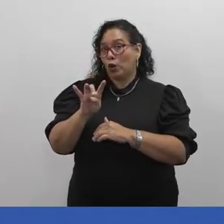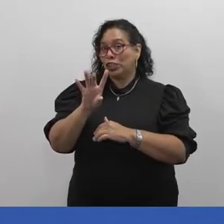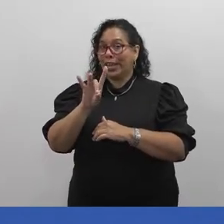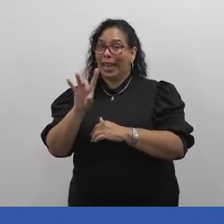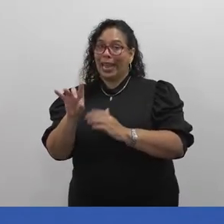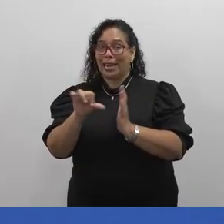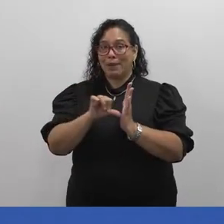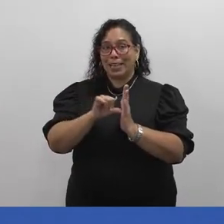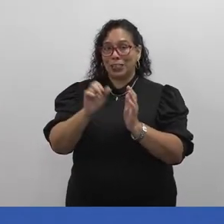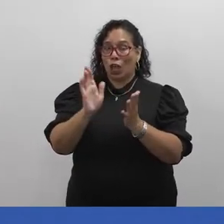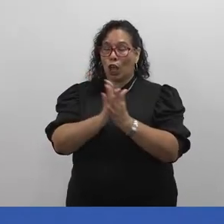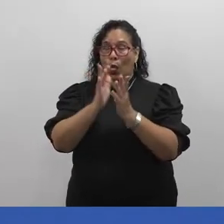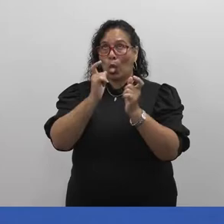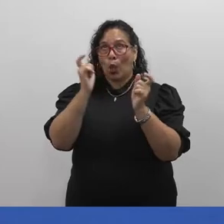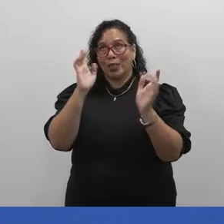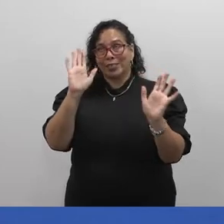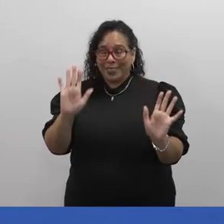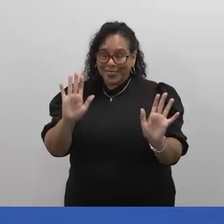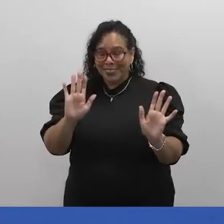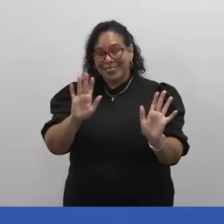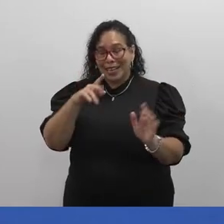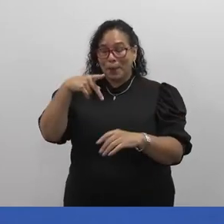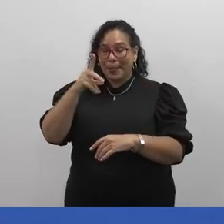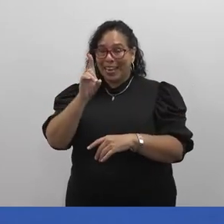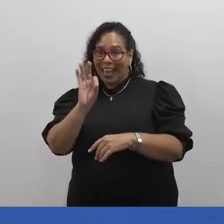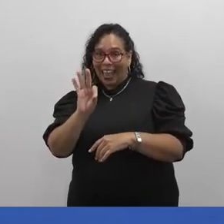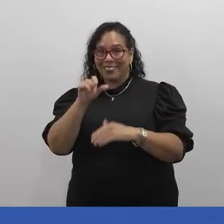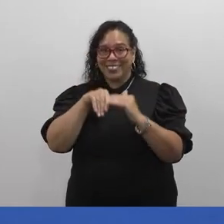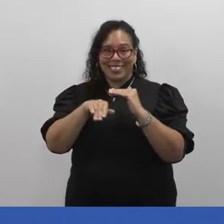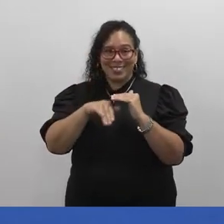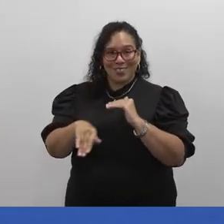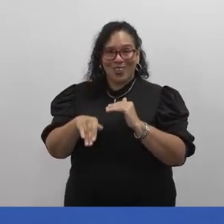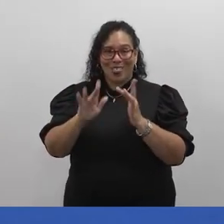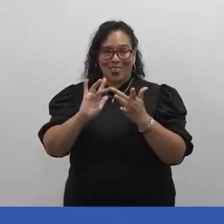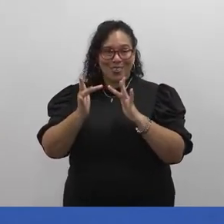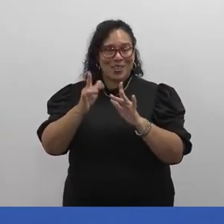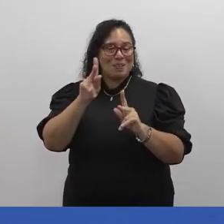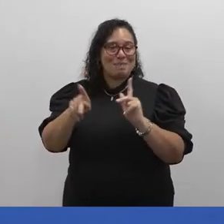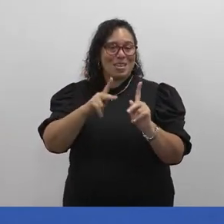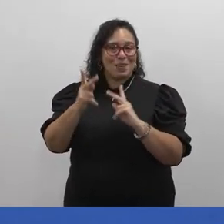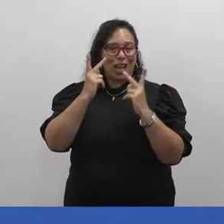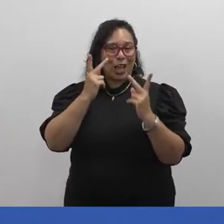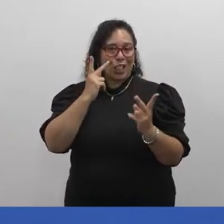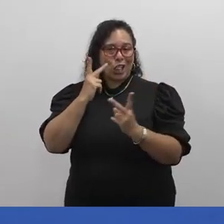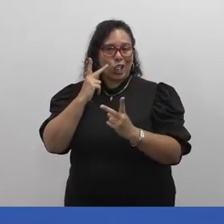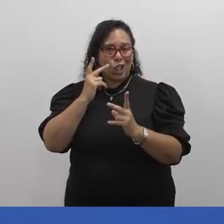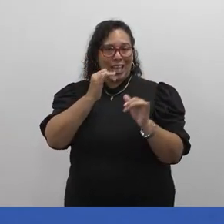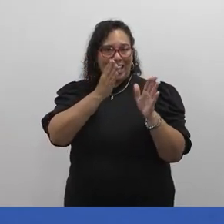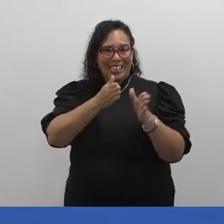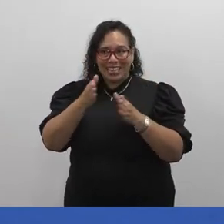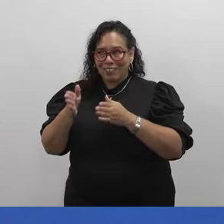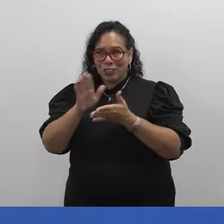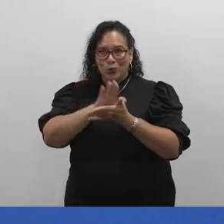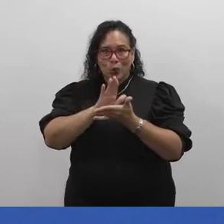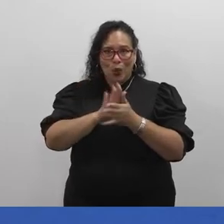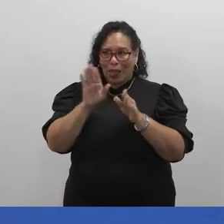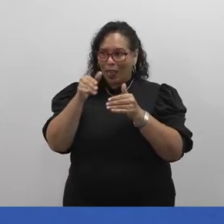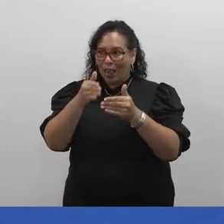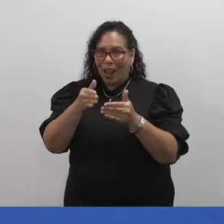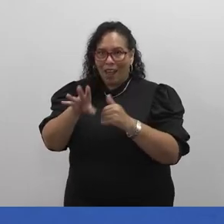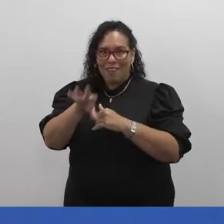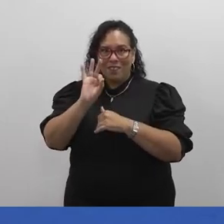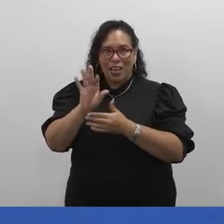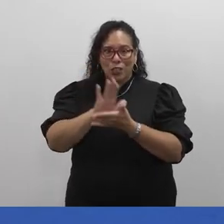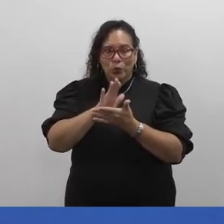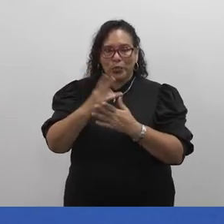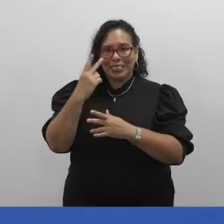pages PDF somewhere fairly accessible on the website. Correct. So that people can look at those individual schools. They're all gonna zero in and find their school and see